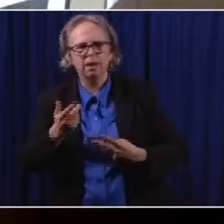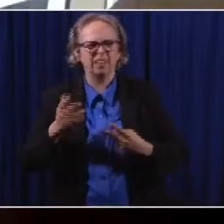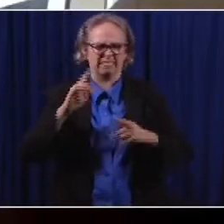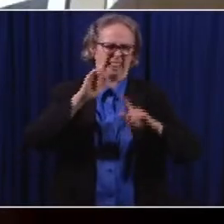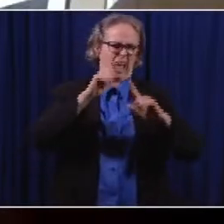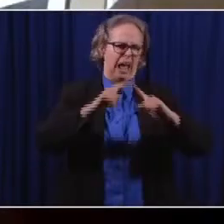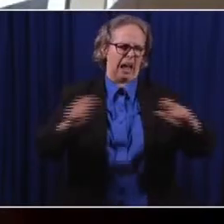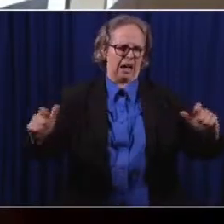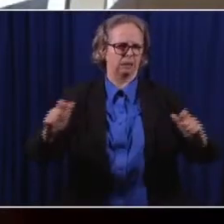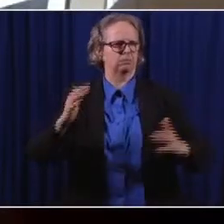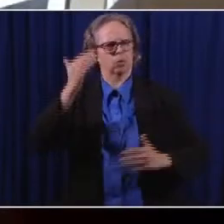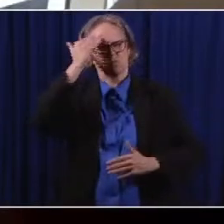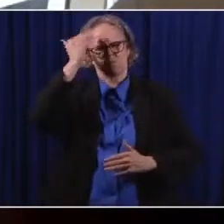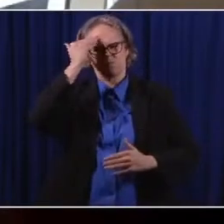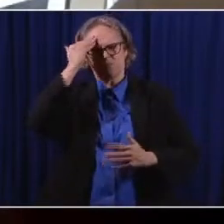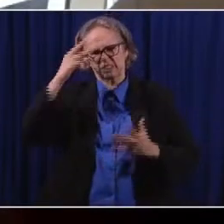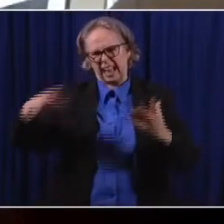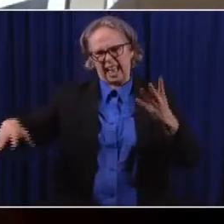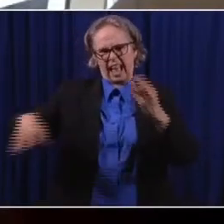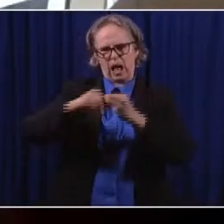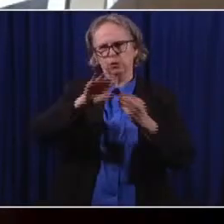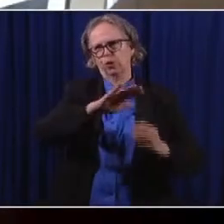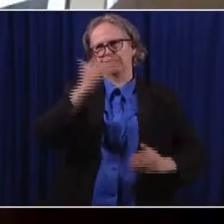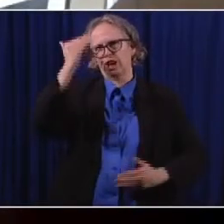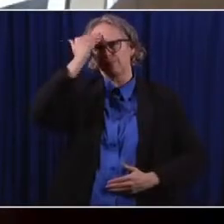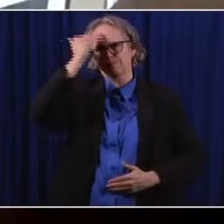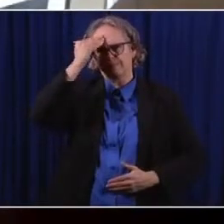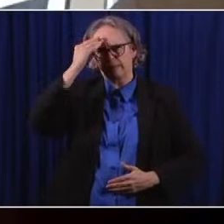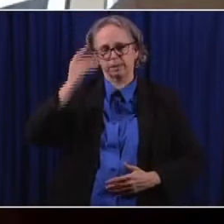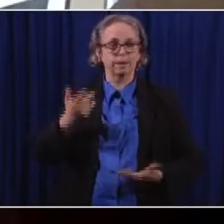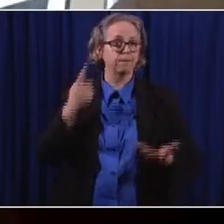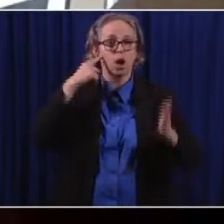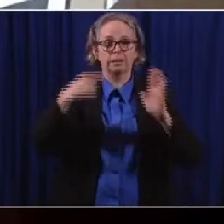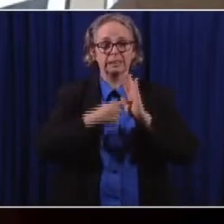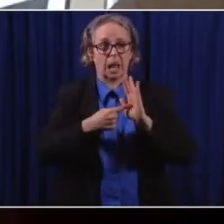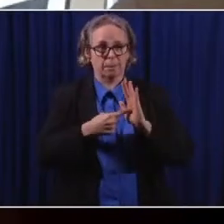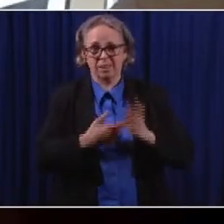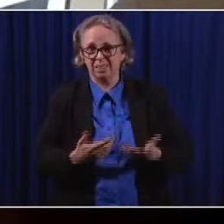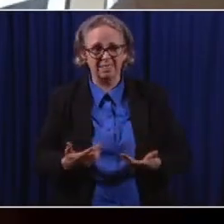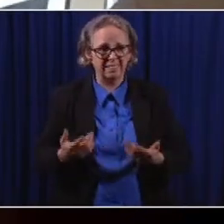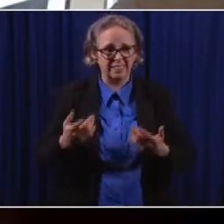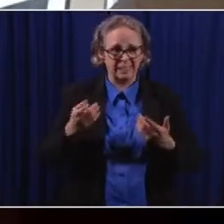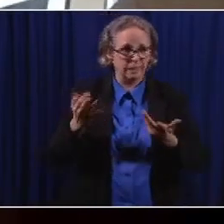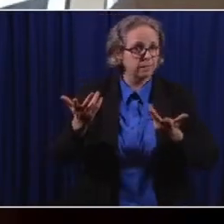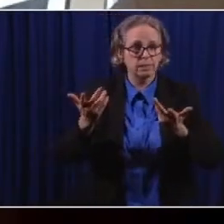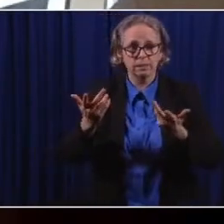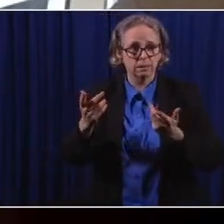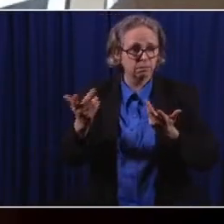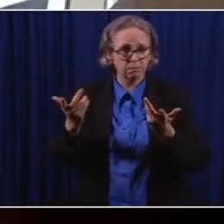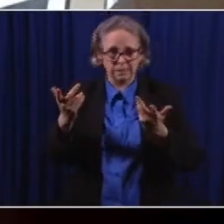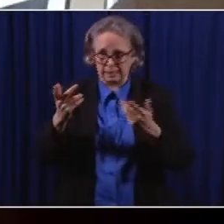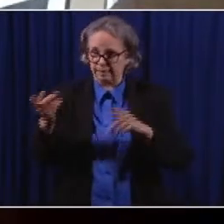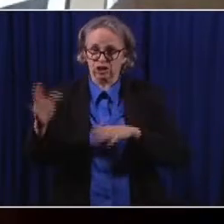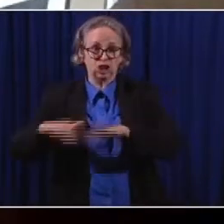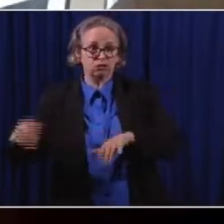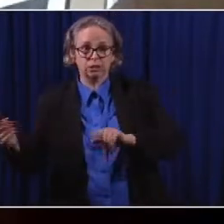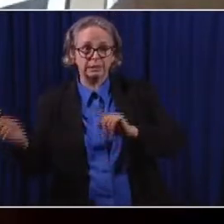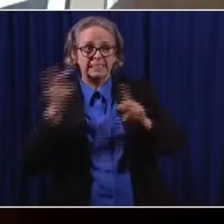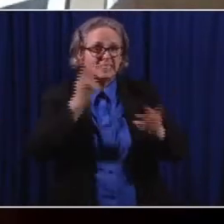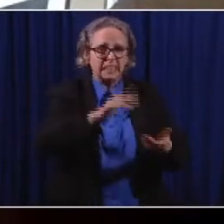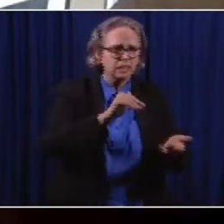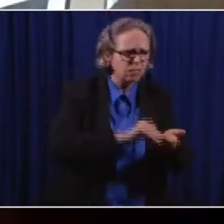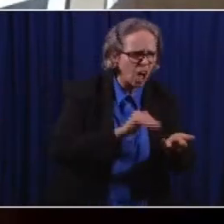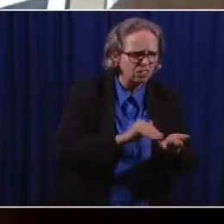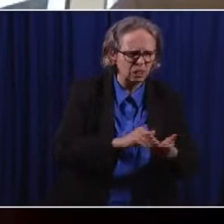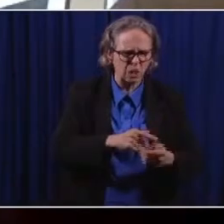pediatrician and that pediatrician knew that COVID was occurring at different rates in that age group or in that region, that would really